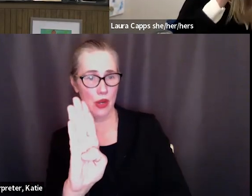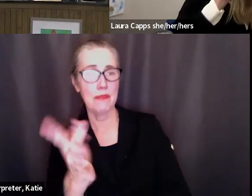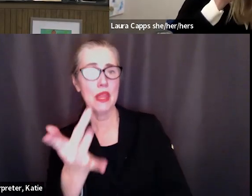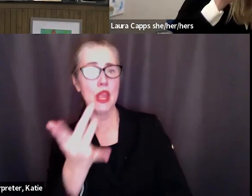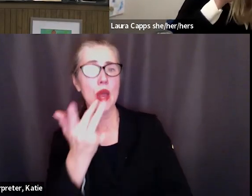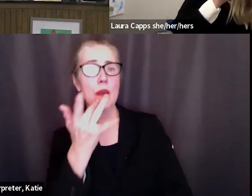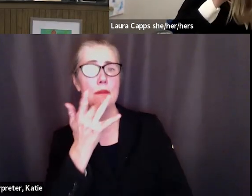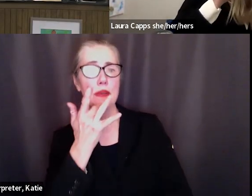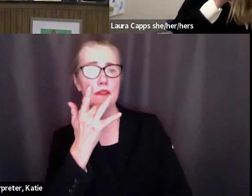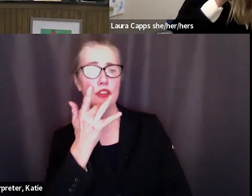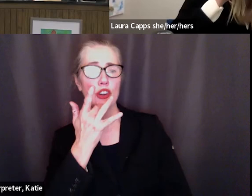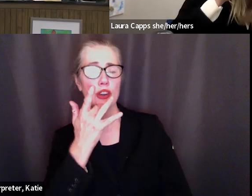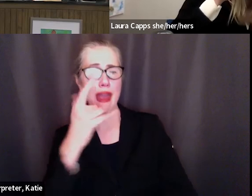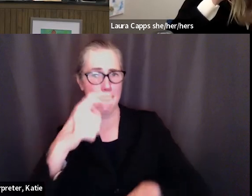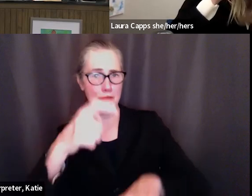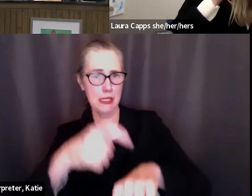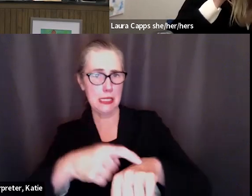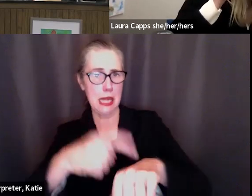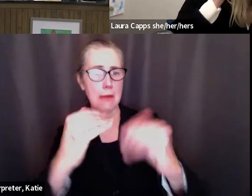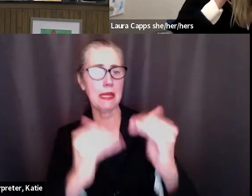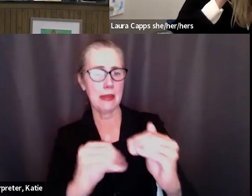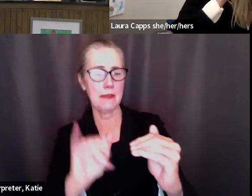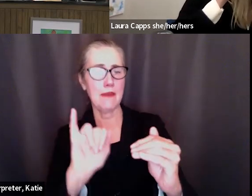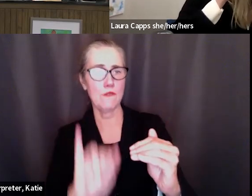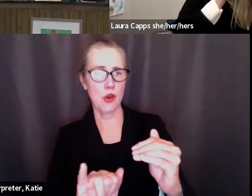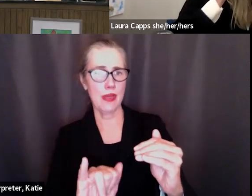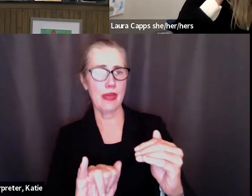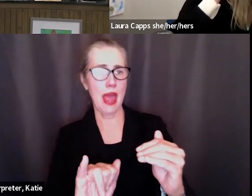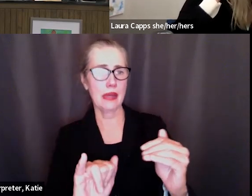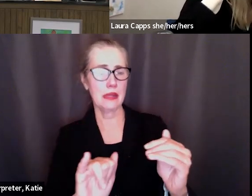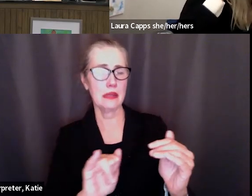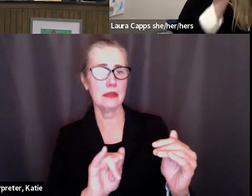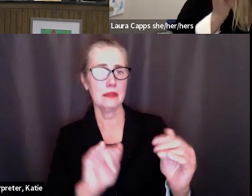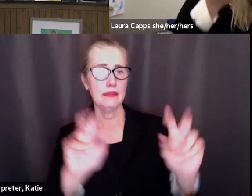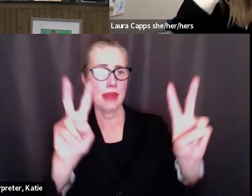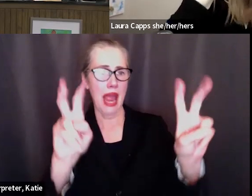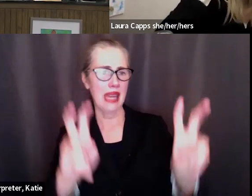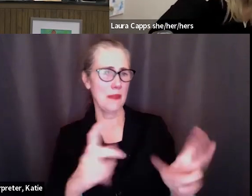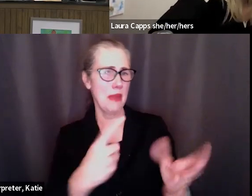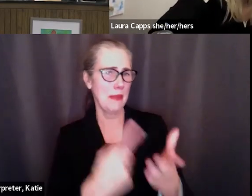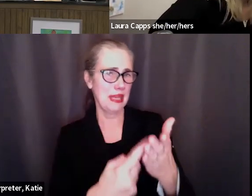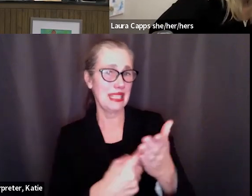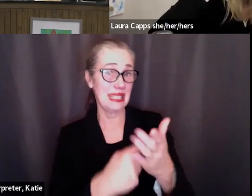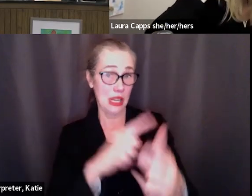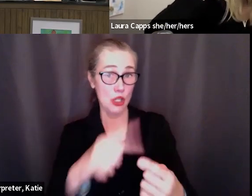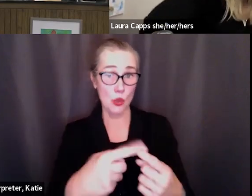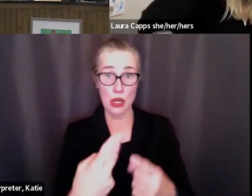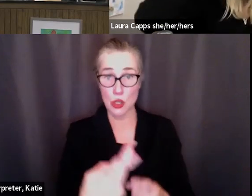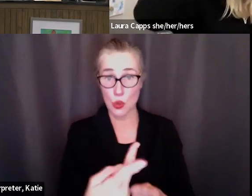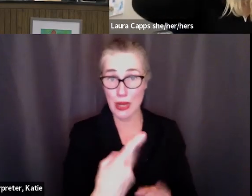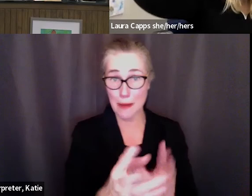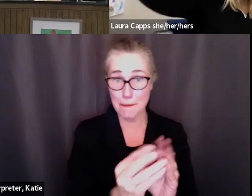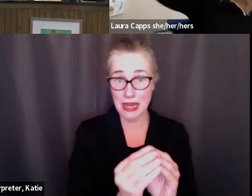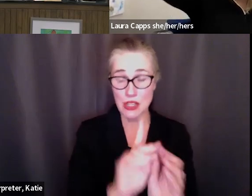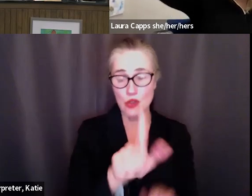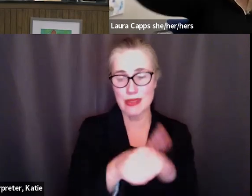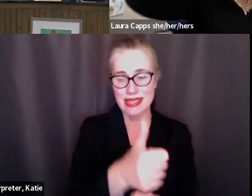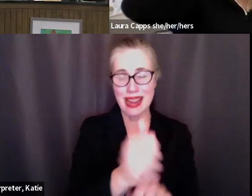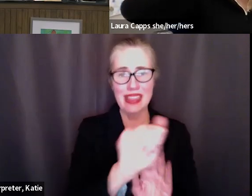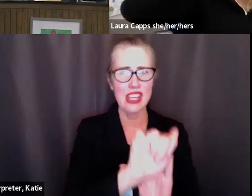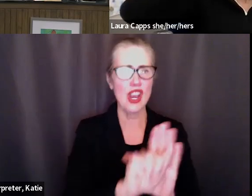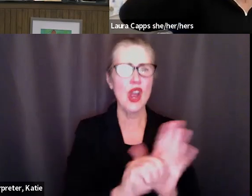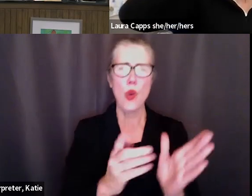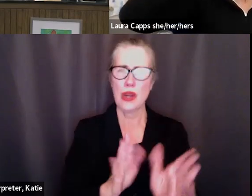time certain item if you and i can discuss that at our agenda setting meeting so that we can ensure that we give due